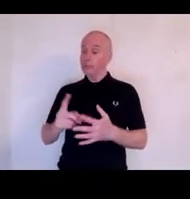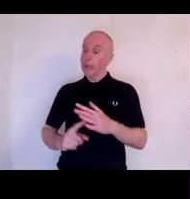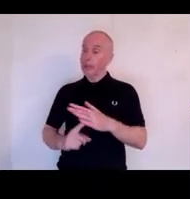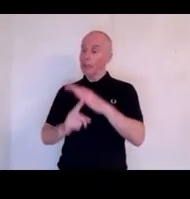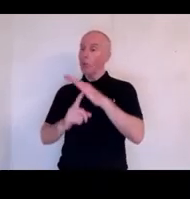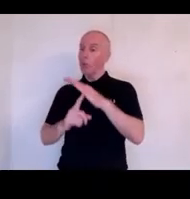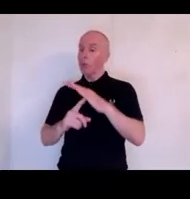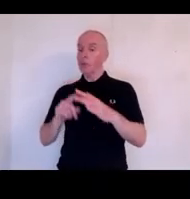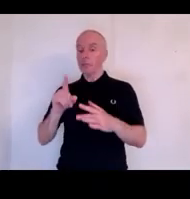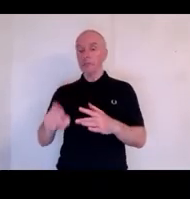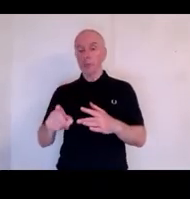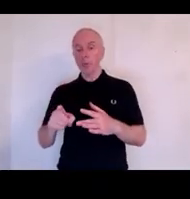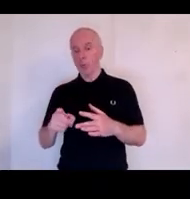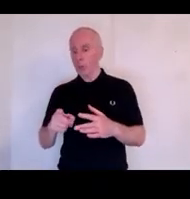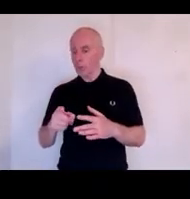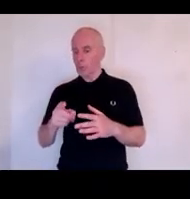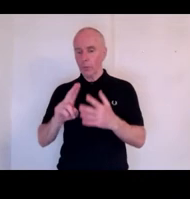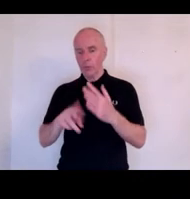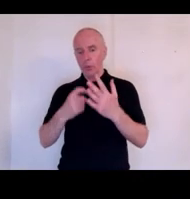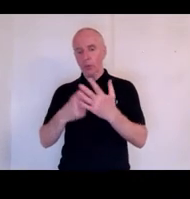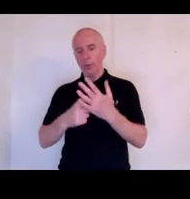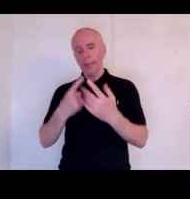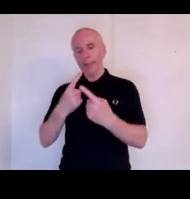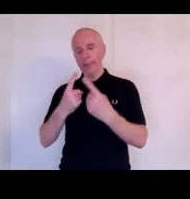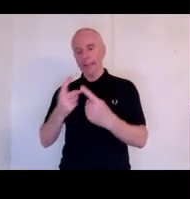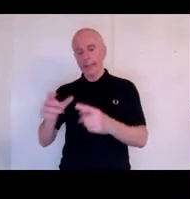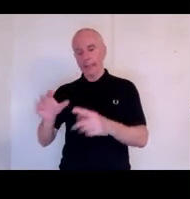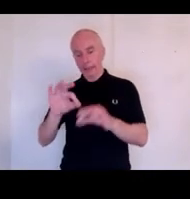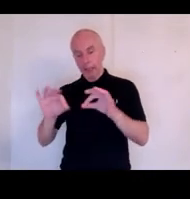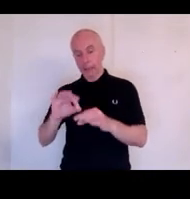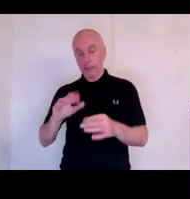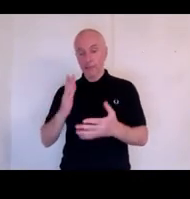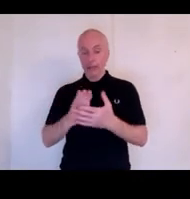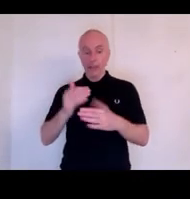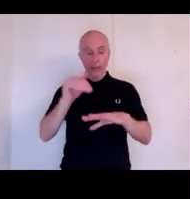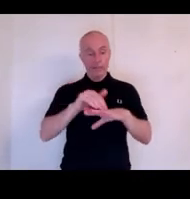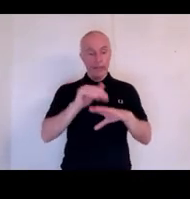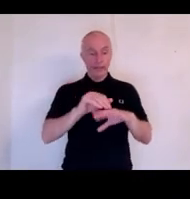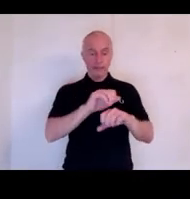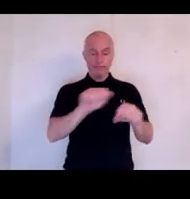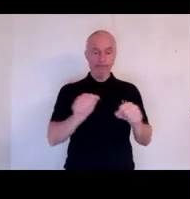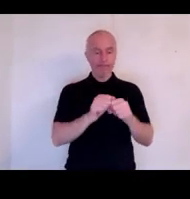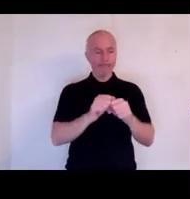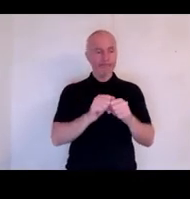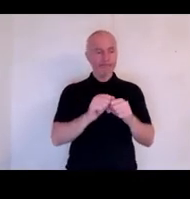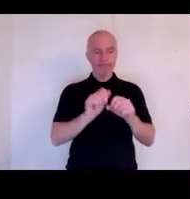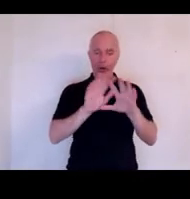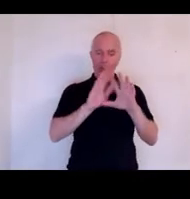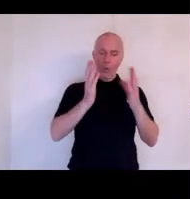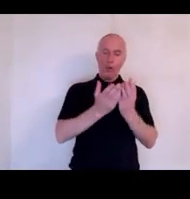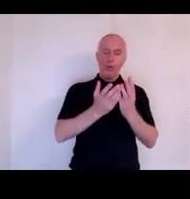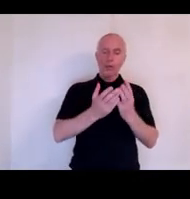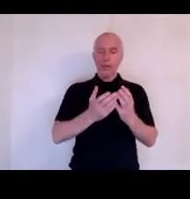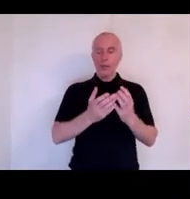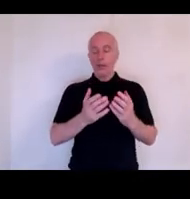Nuclear data affects a large number of things in our world, which I will touch upon a bit, a bit later as well.